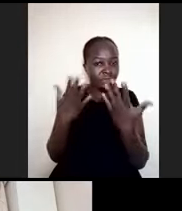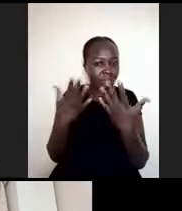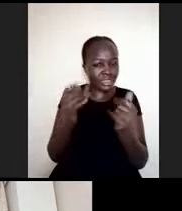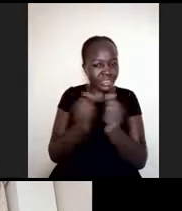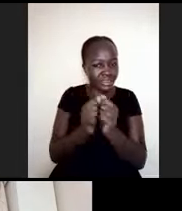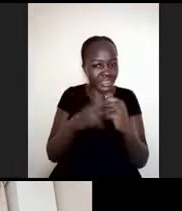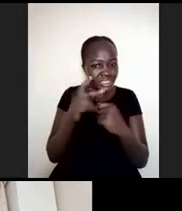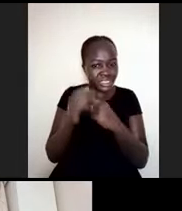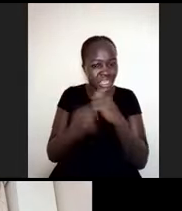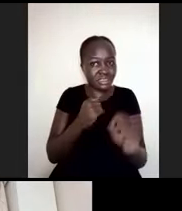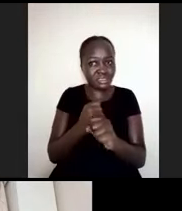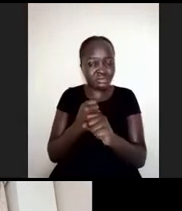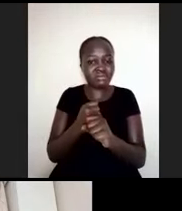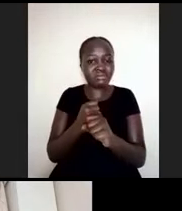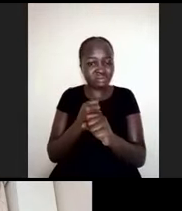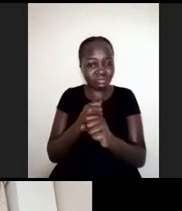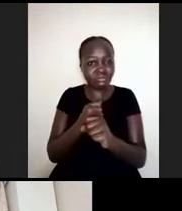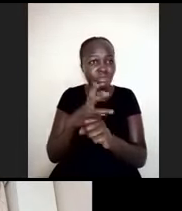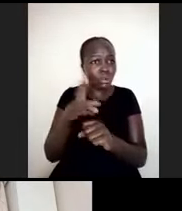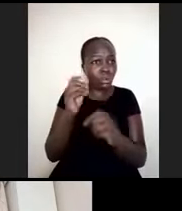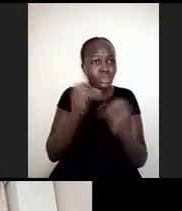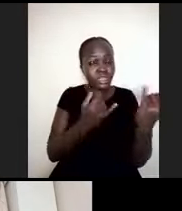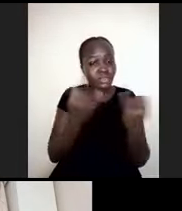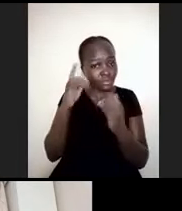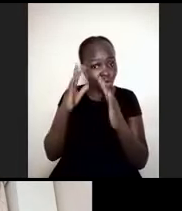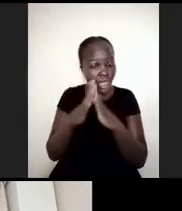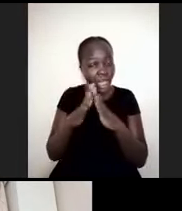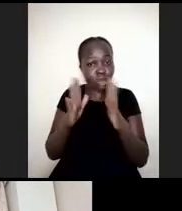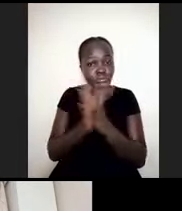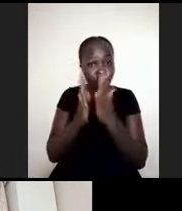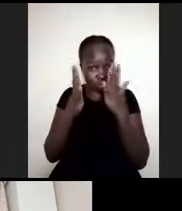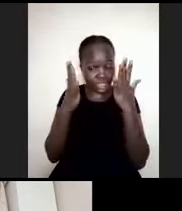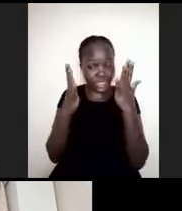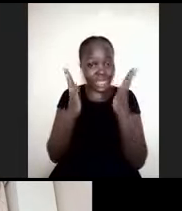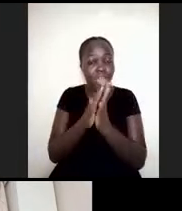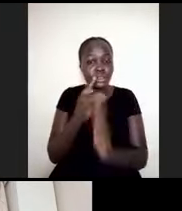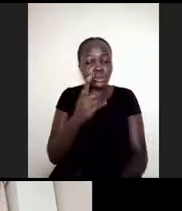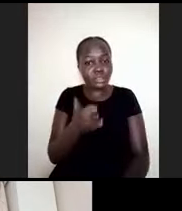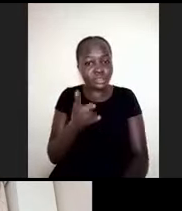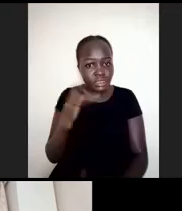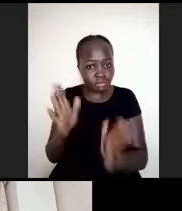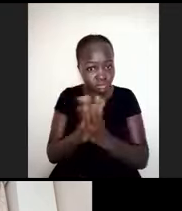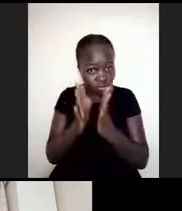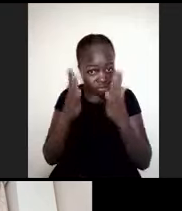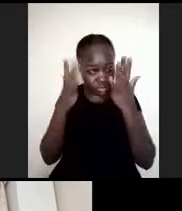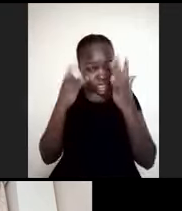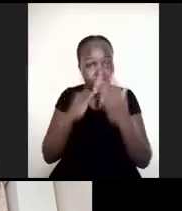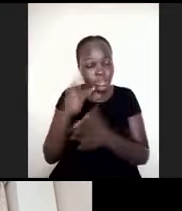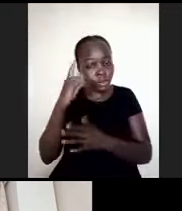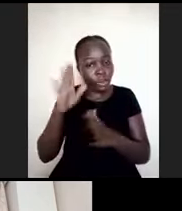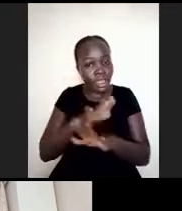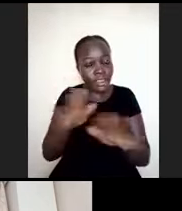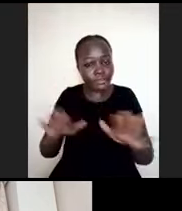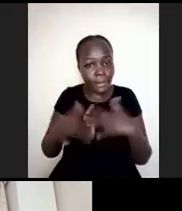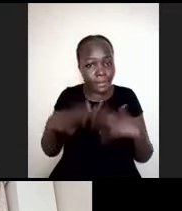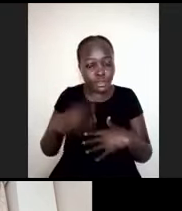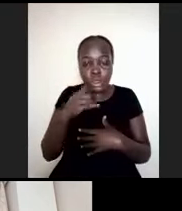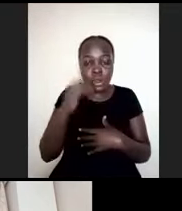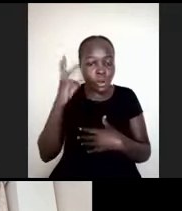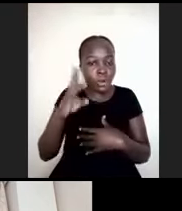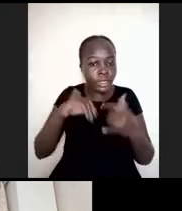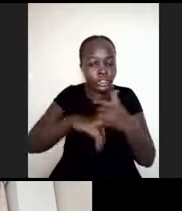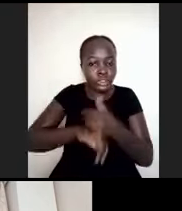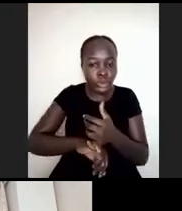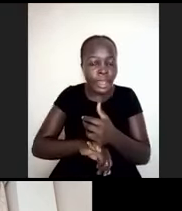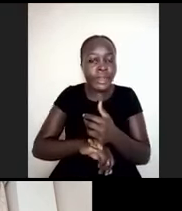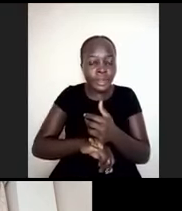old. She was invited for a house party. She was told this party is for everyone who's going to join for first